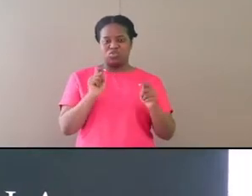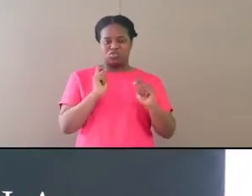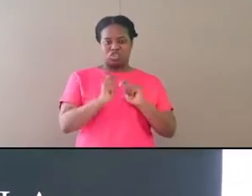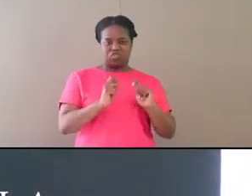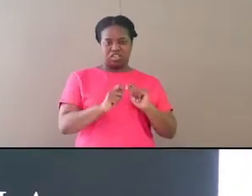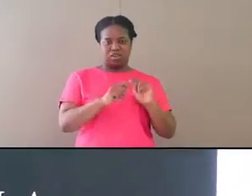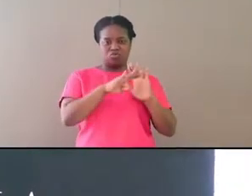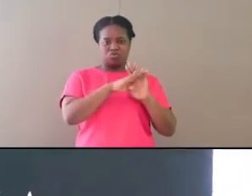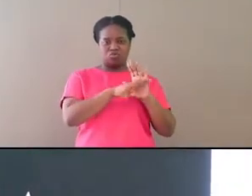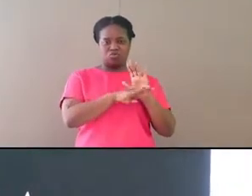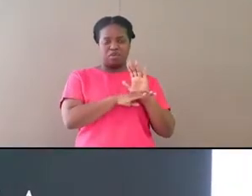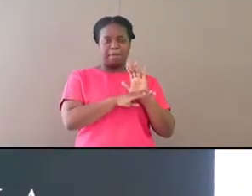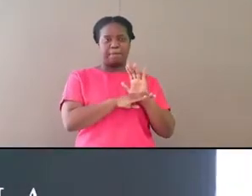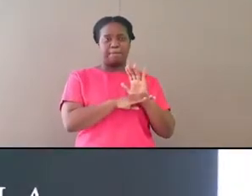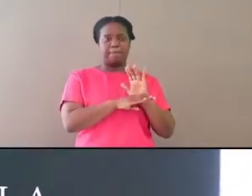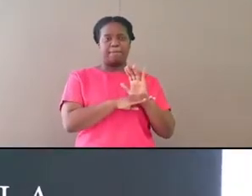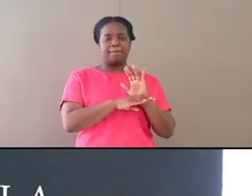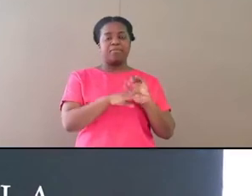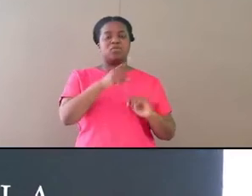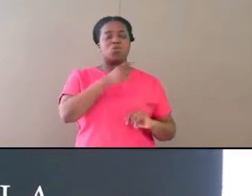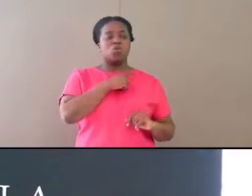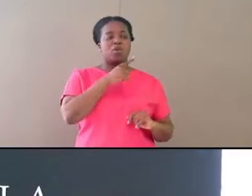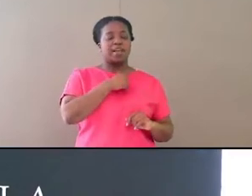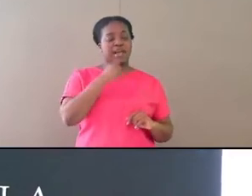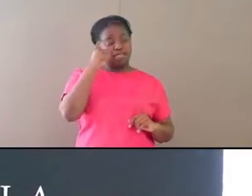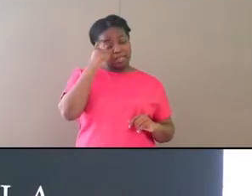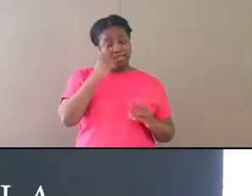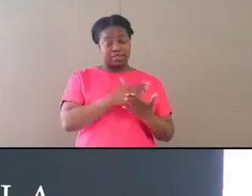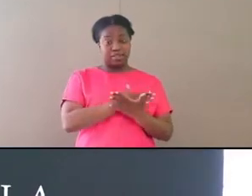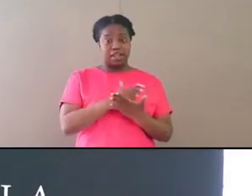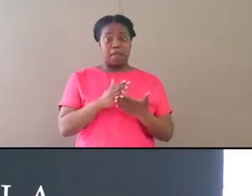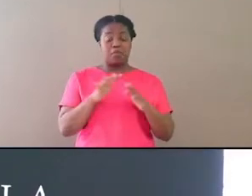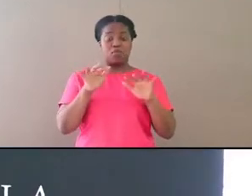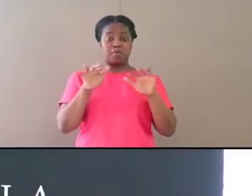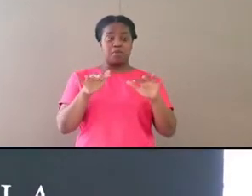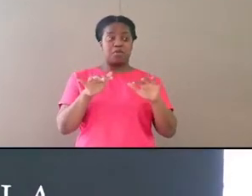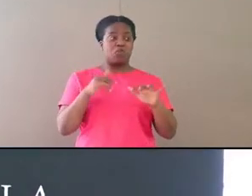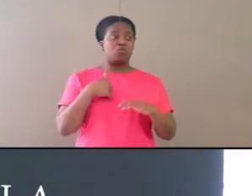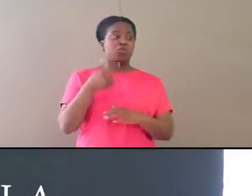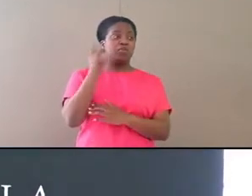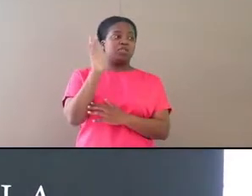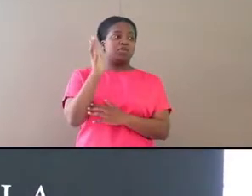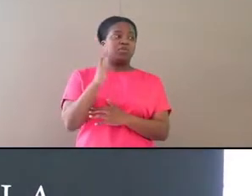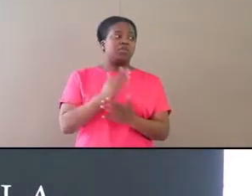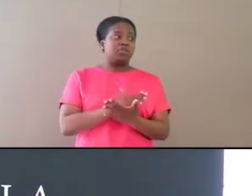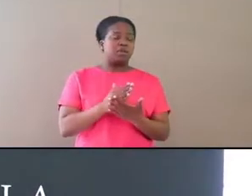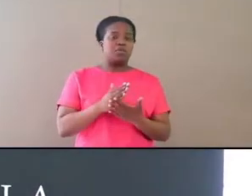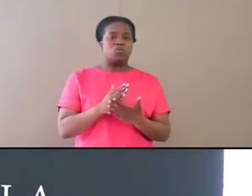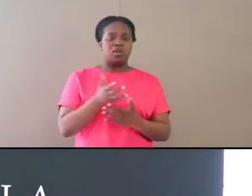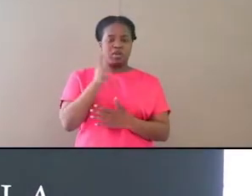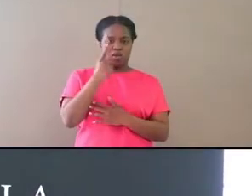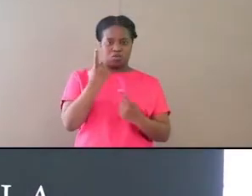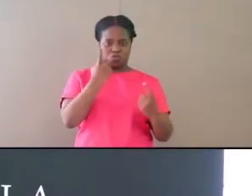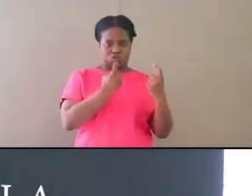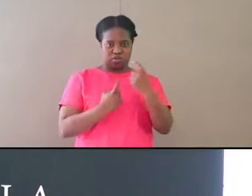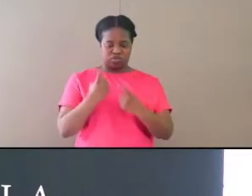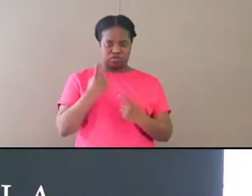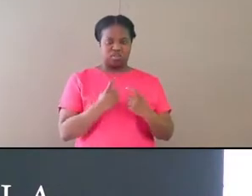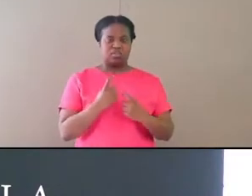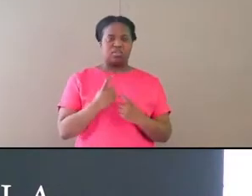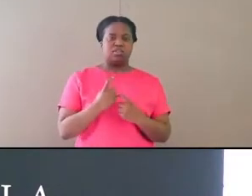program because I think that some of the people who are still to speak and those that are going to be asking questions,